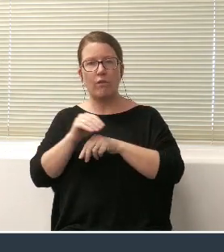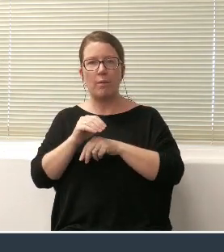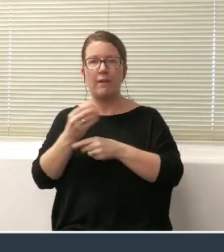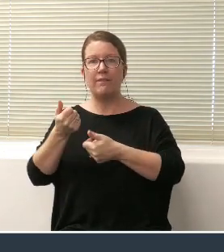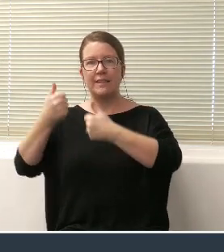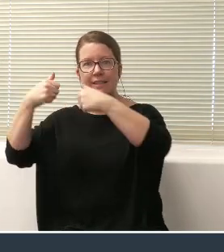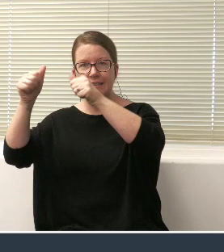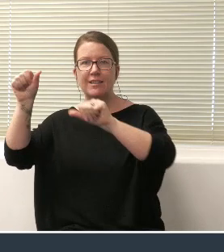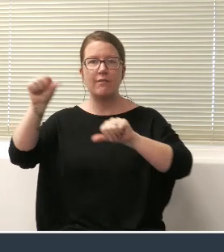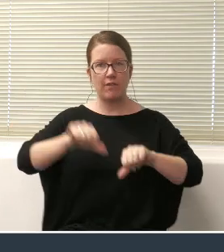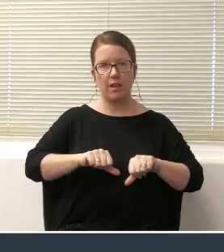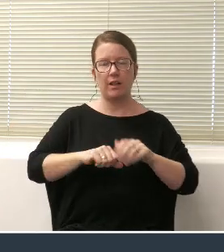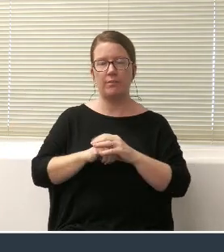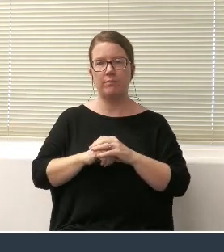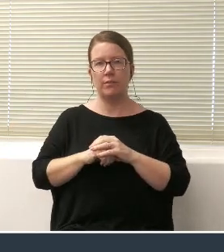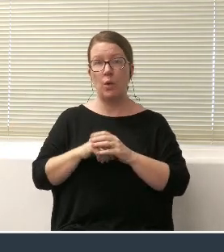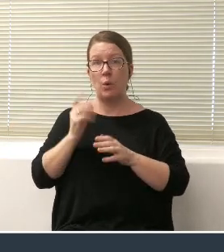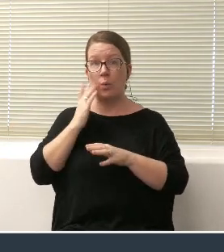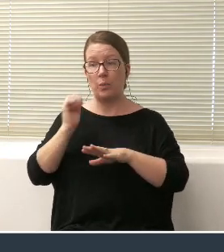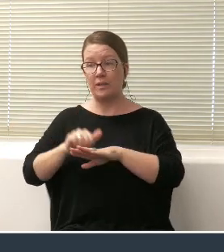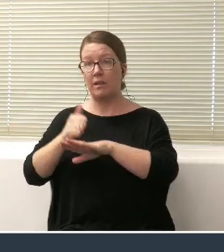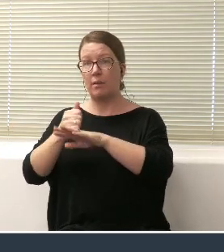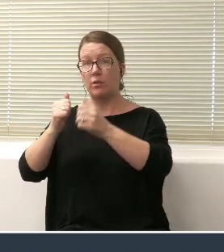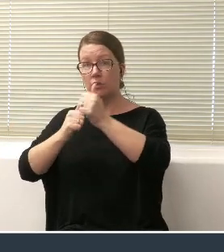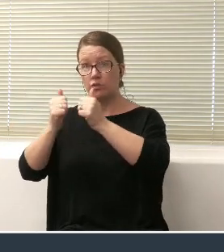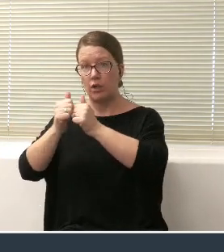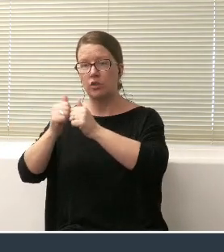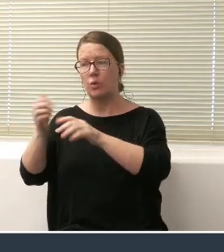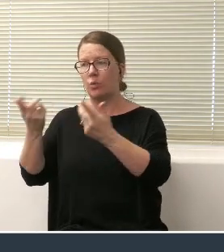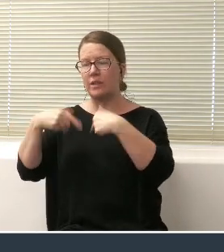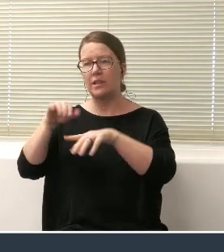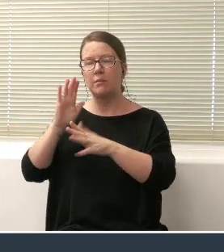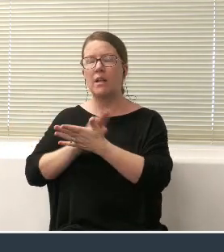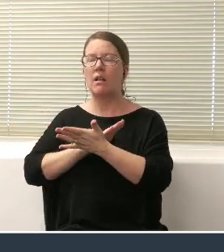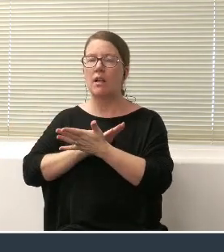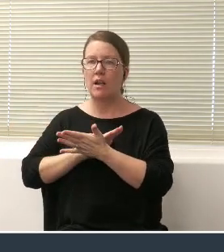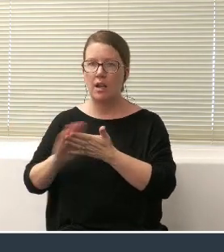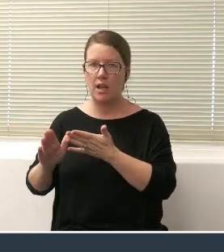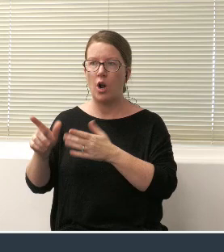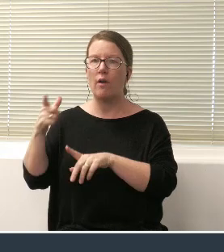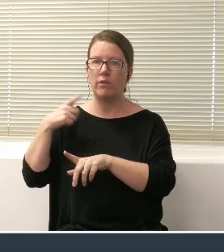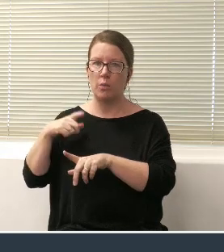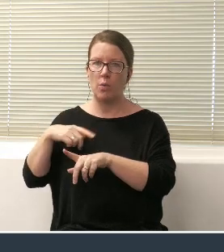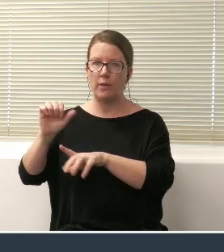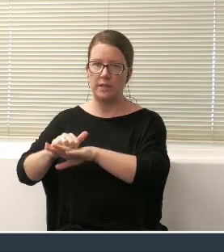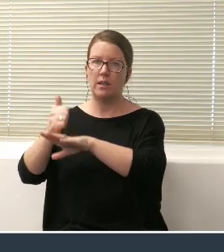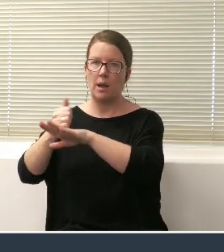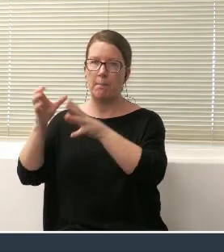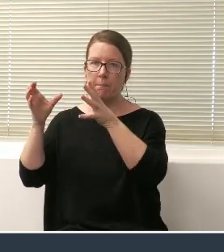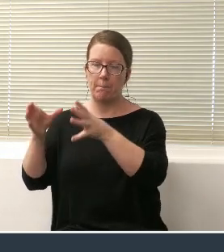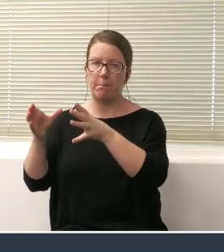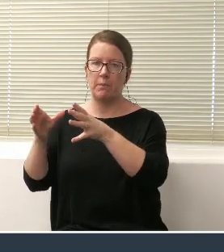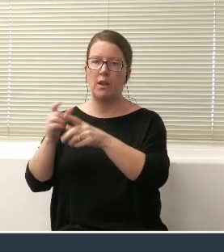the structure, we need to be very clear in the purpose of the CCTO. And in many examples of failures,